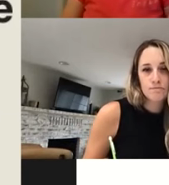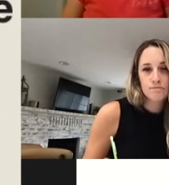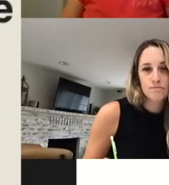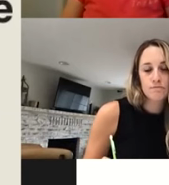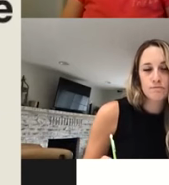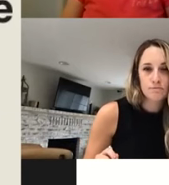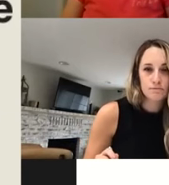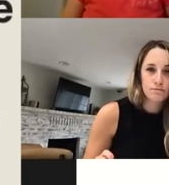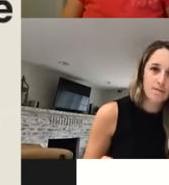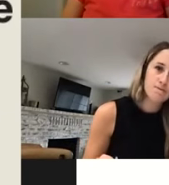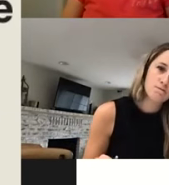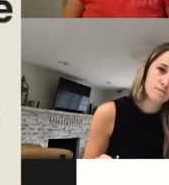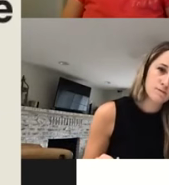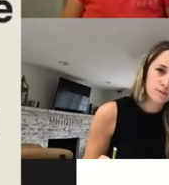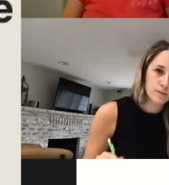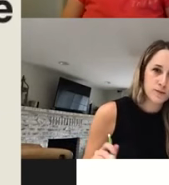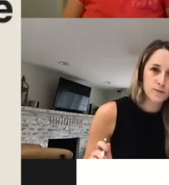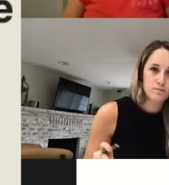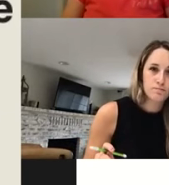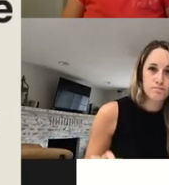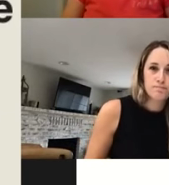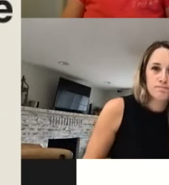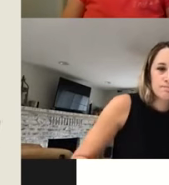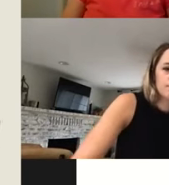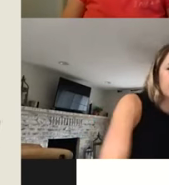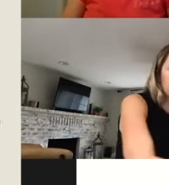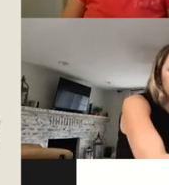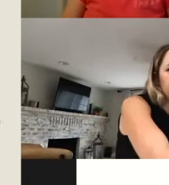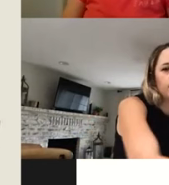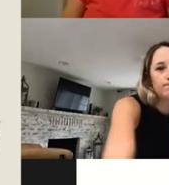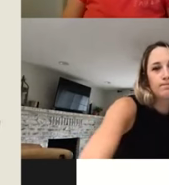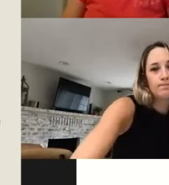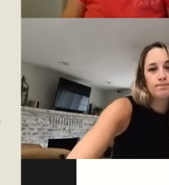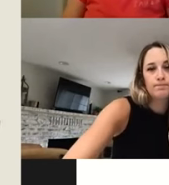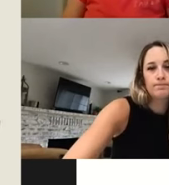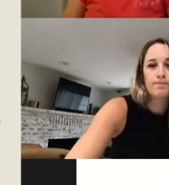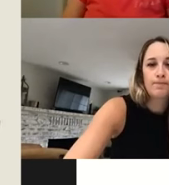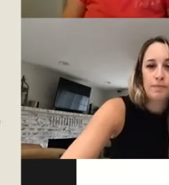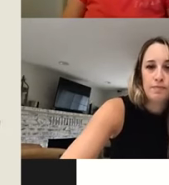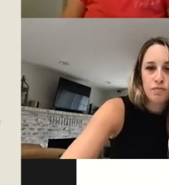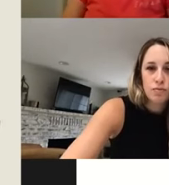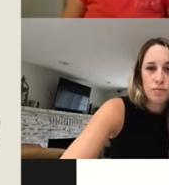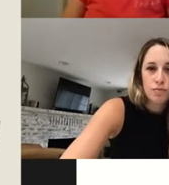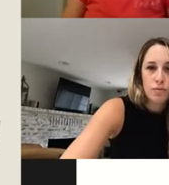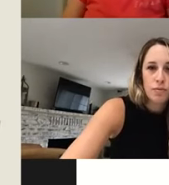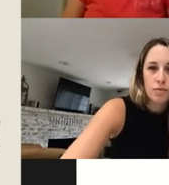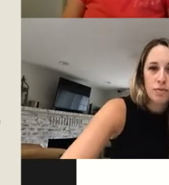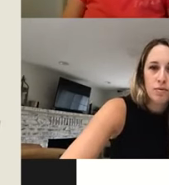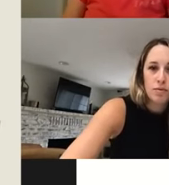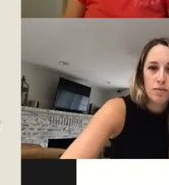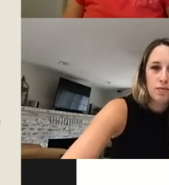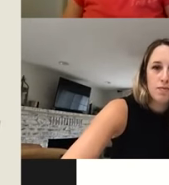All right? And that's just in the first binding site. We then have room for a second